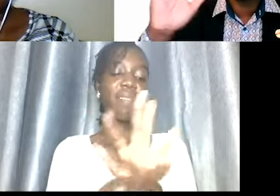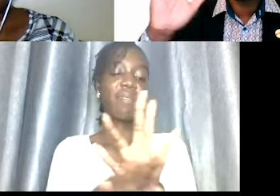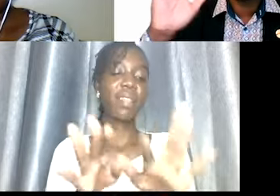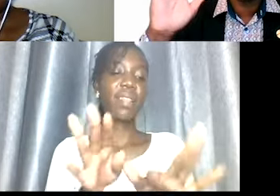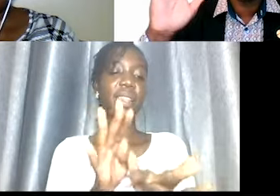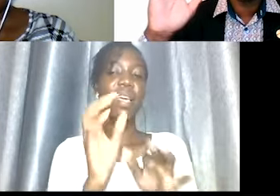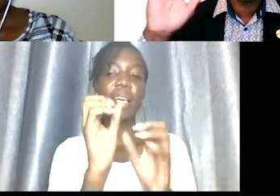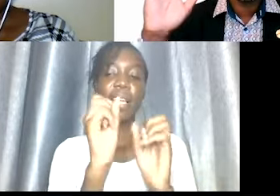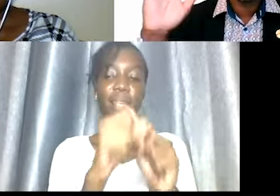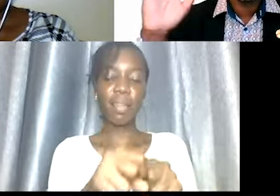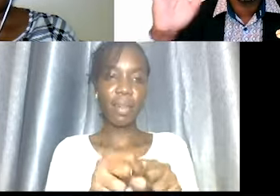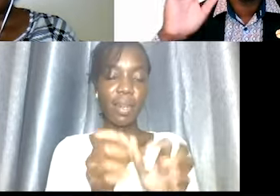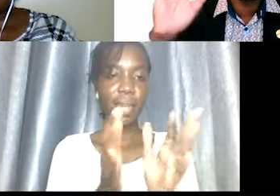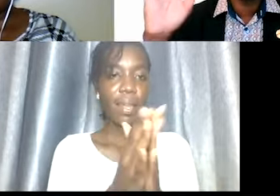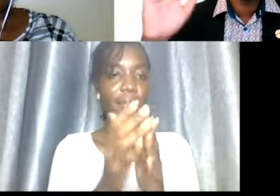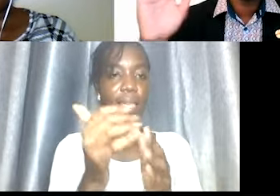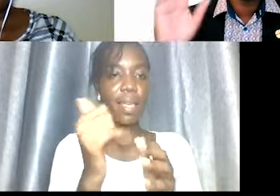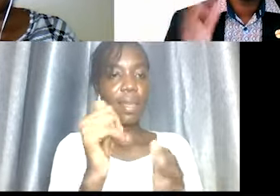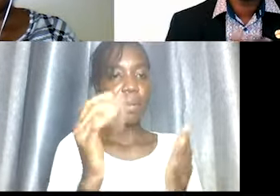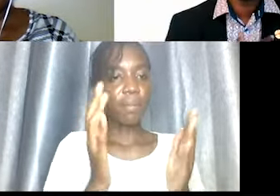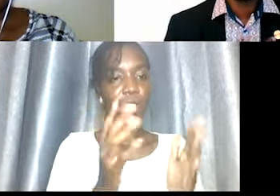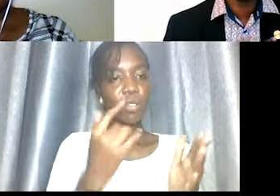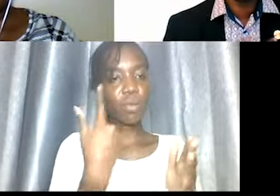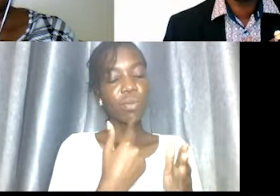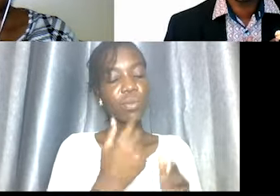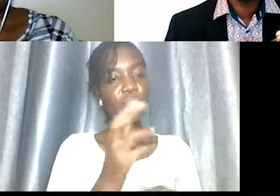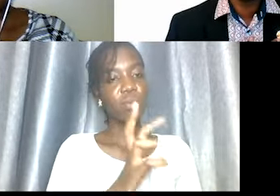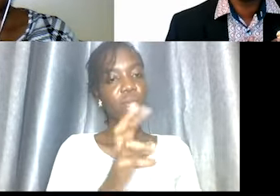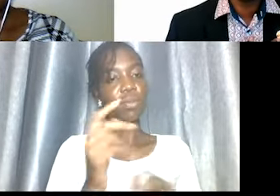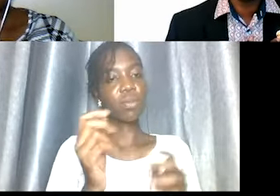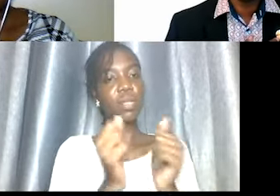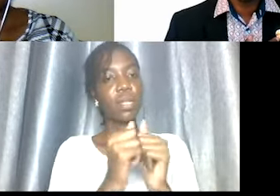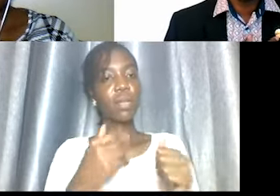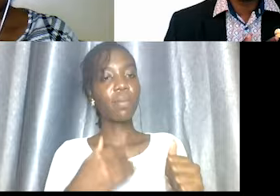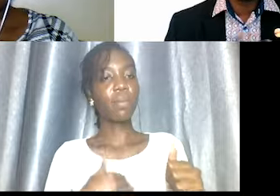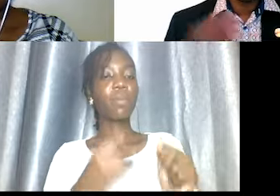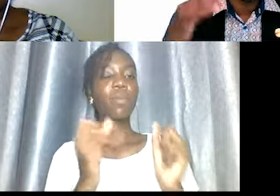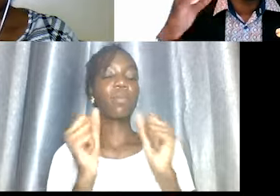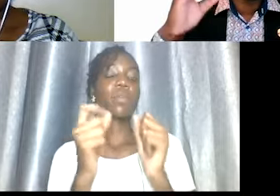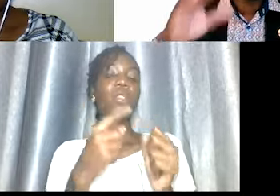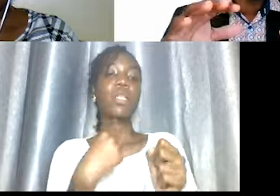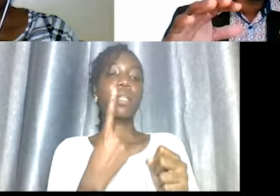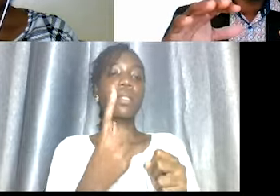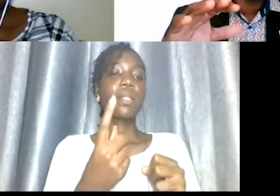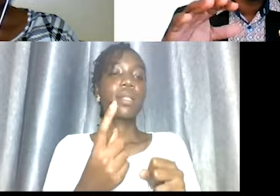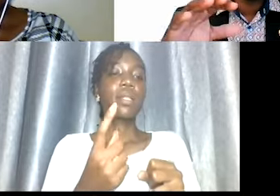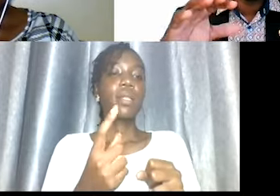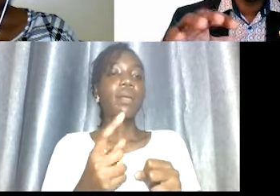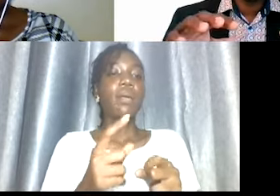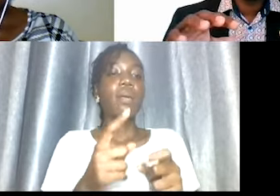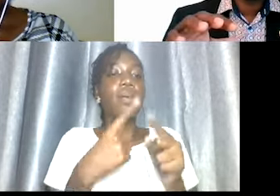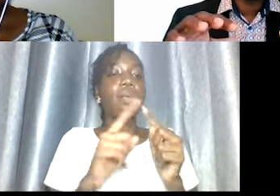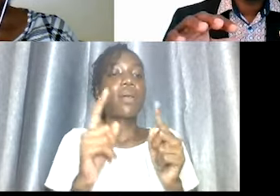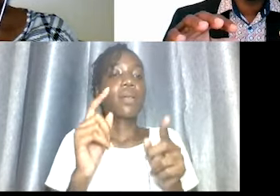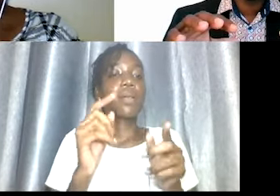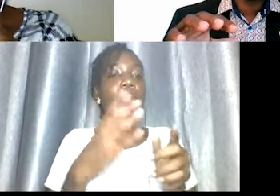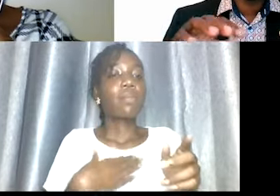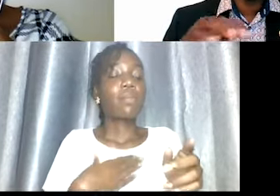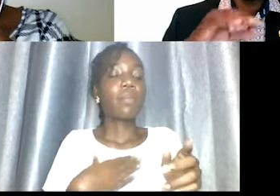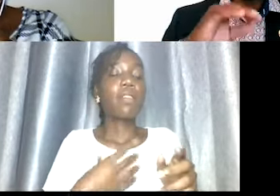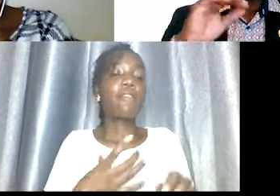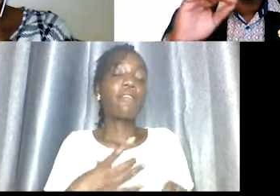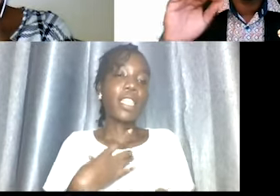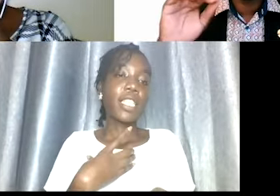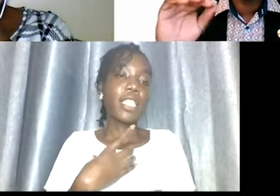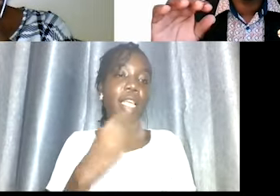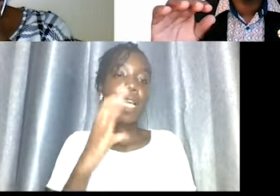Anyone who've associated with me in Toastmasters can tell you. When I visit a club or